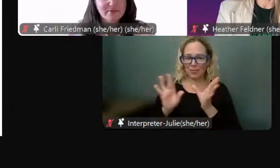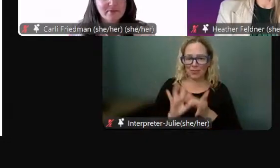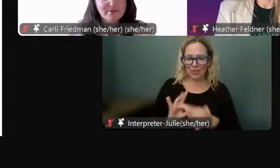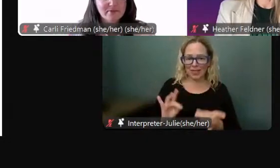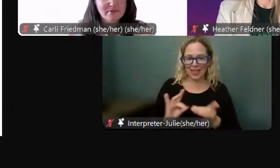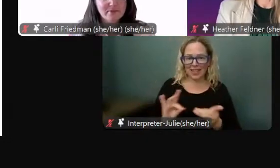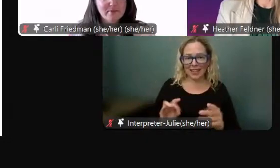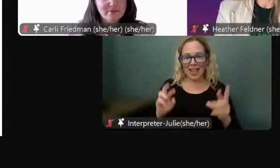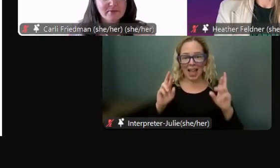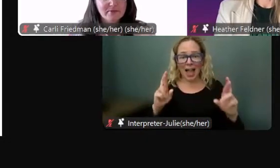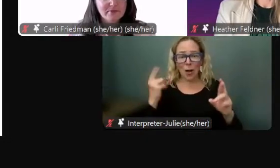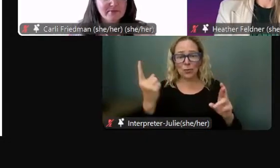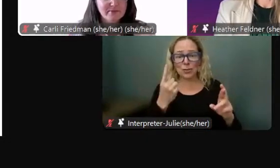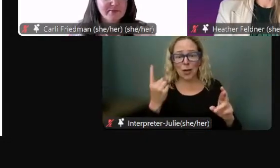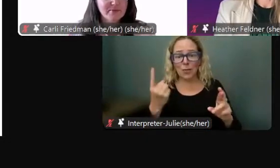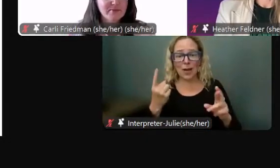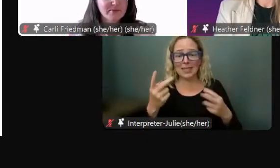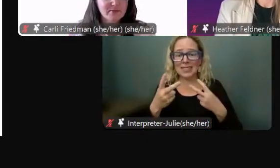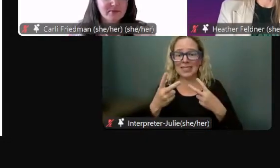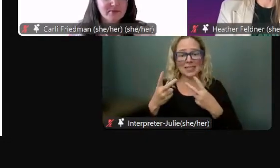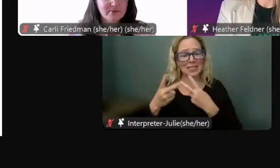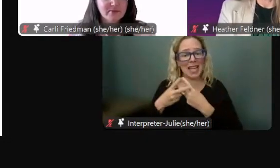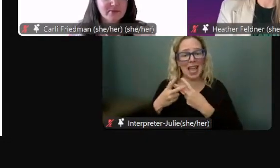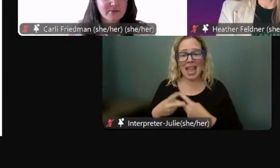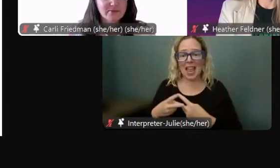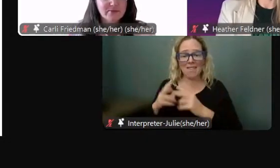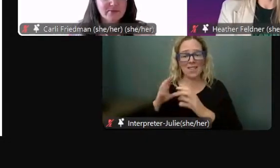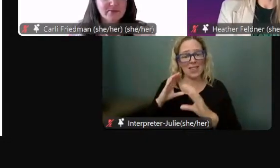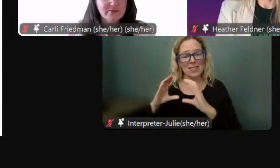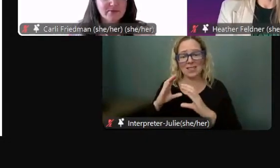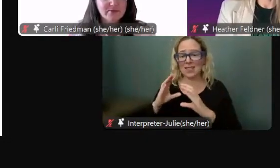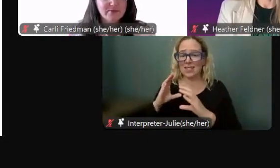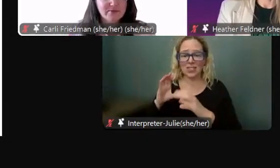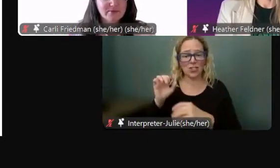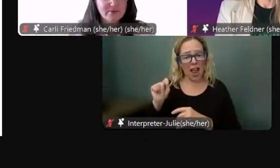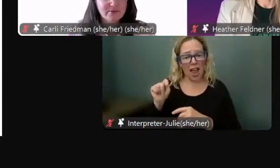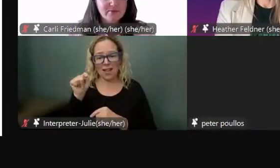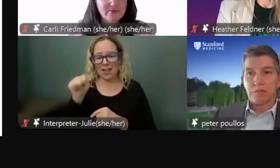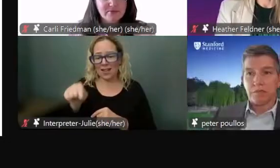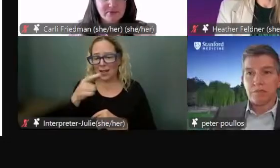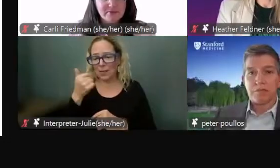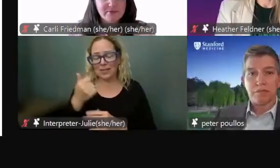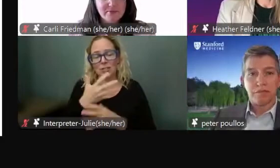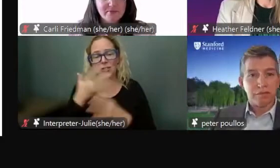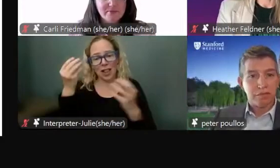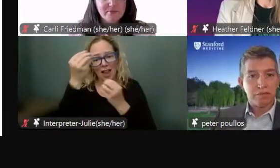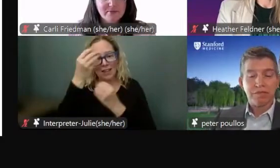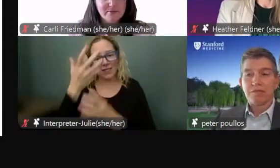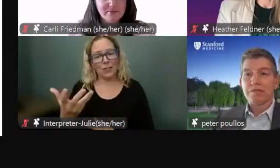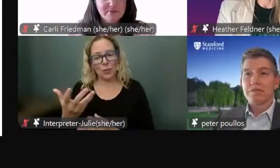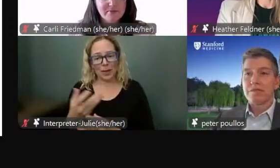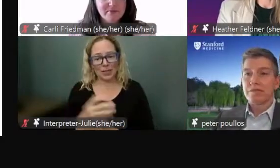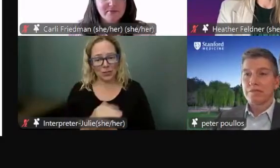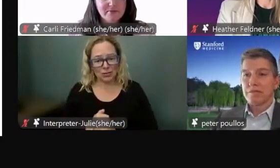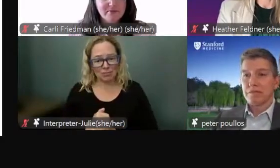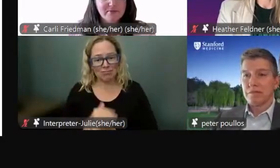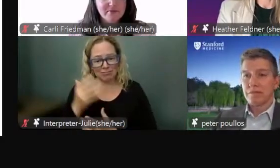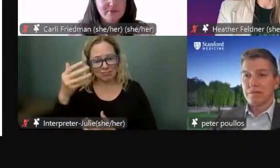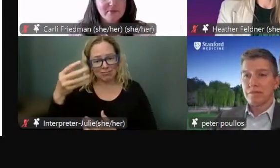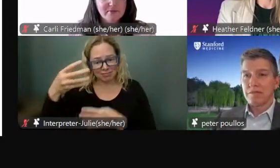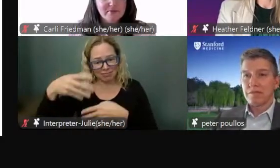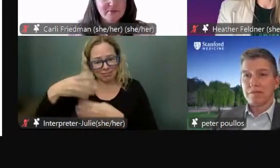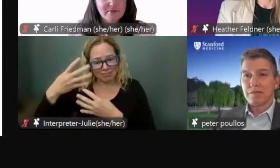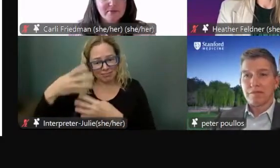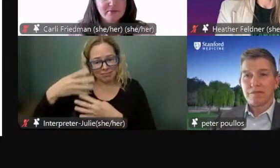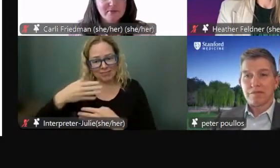I hope someone's saving all this chat somewhere because there is a lot of good information being shared. Thank you.